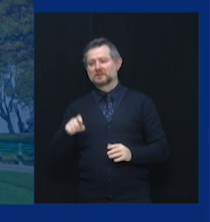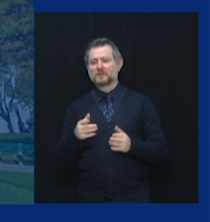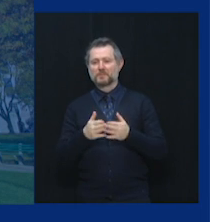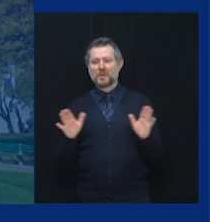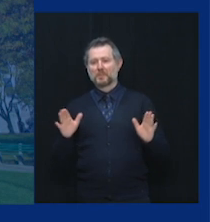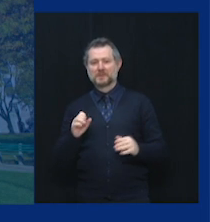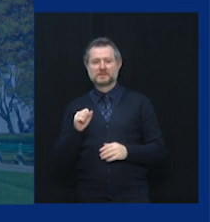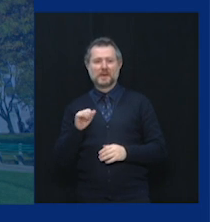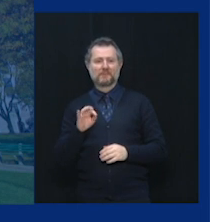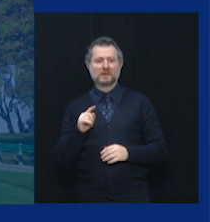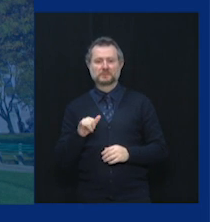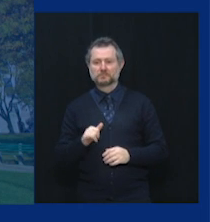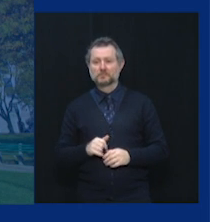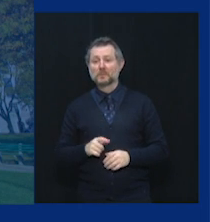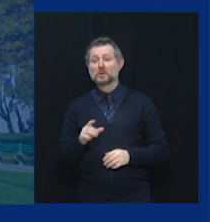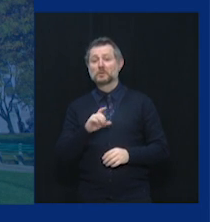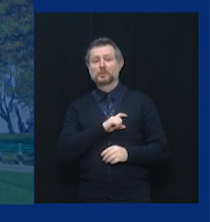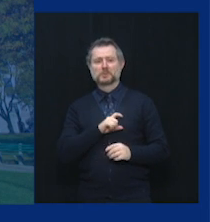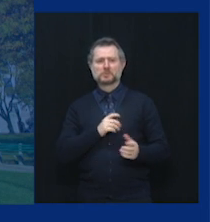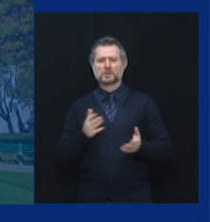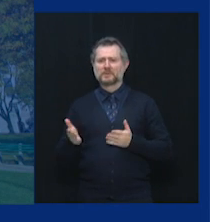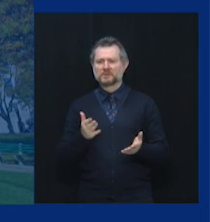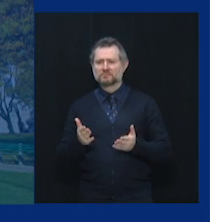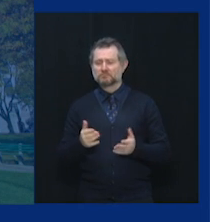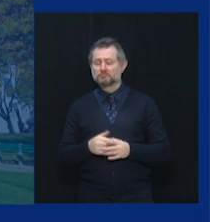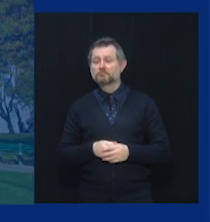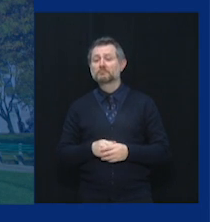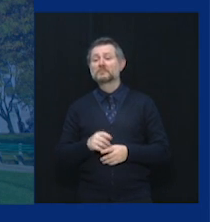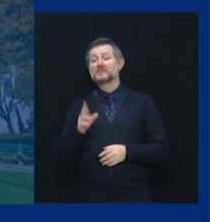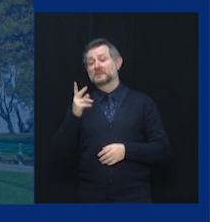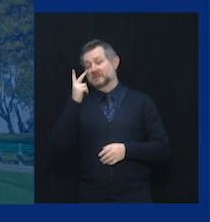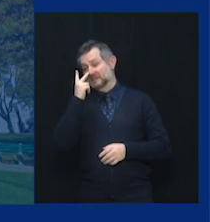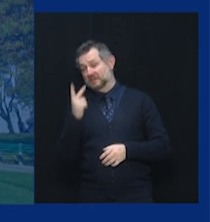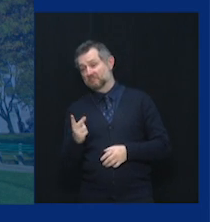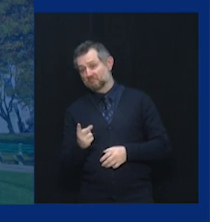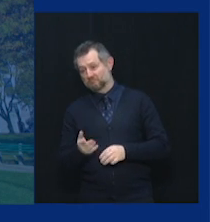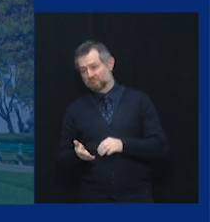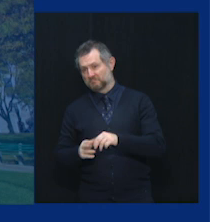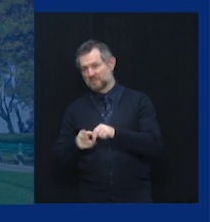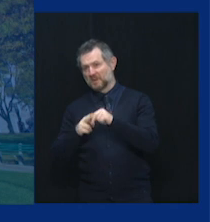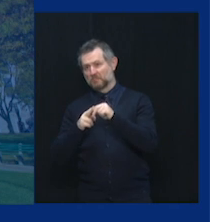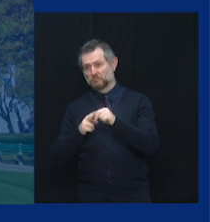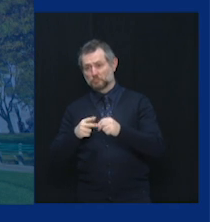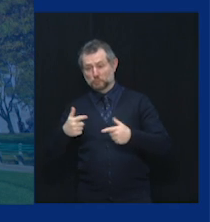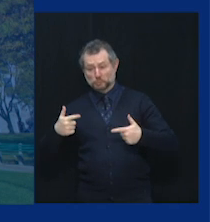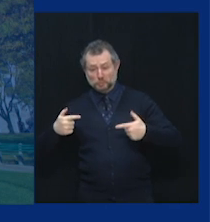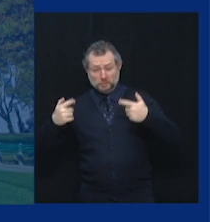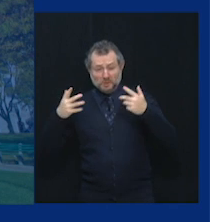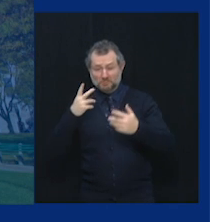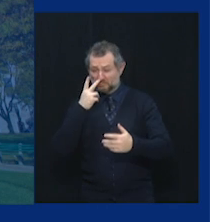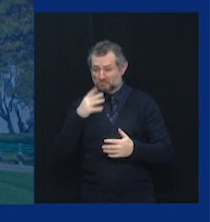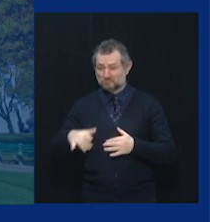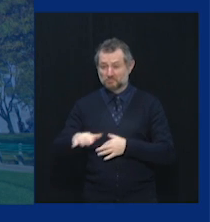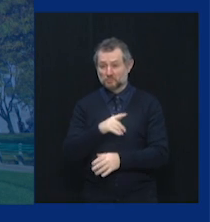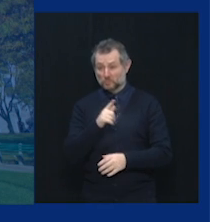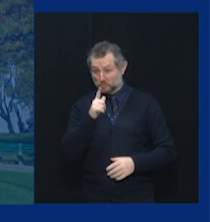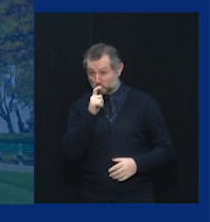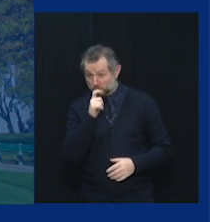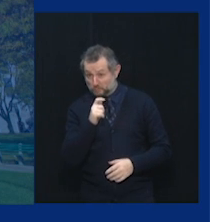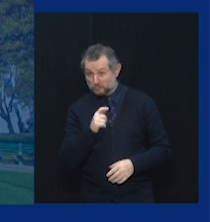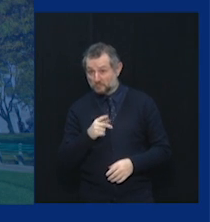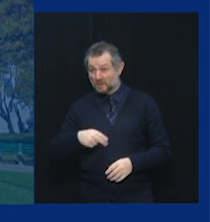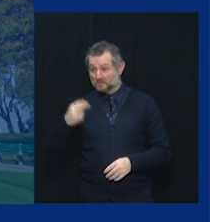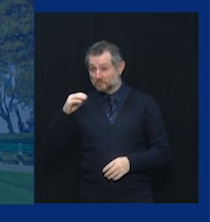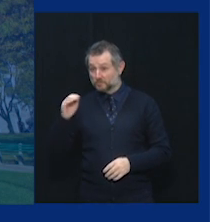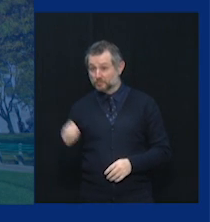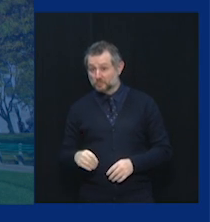everyone. When you see these spikes in shootings now, you know who's dying? Black